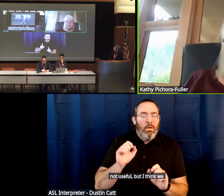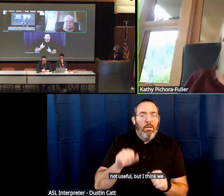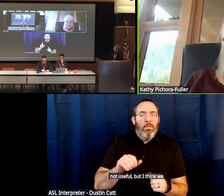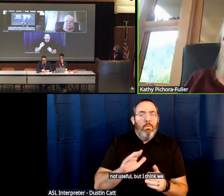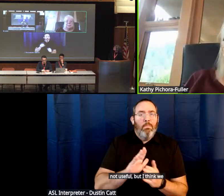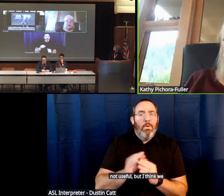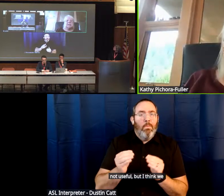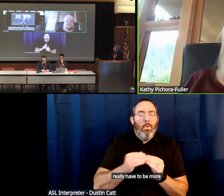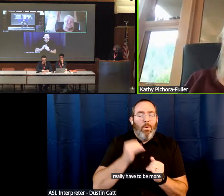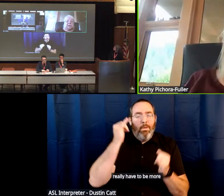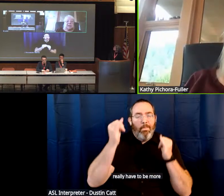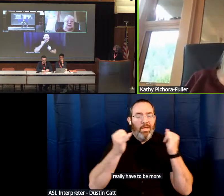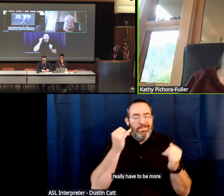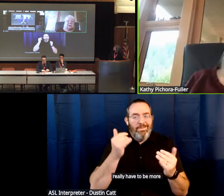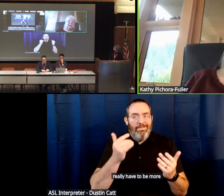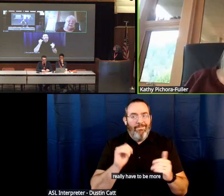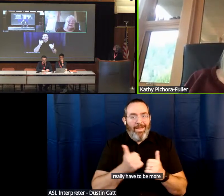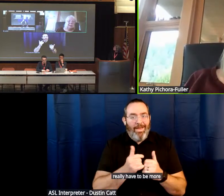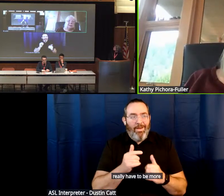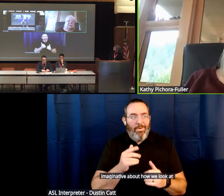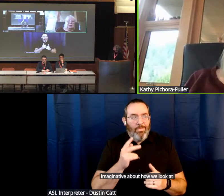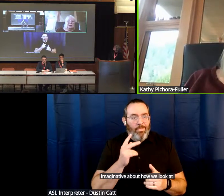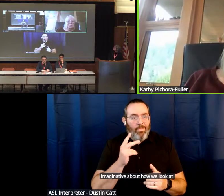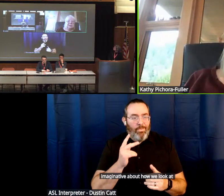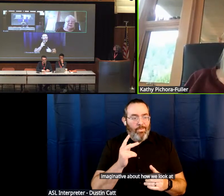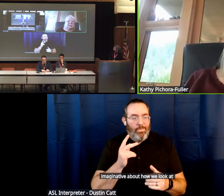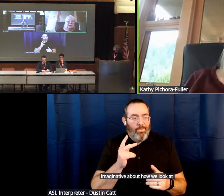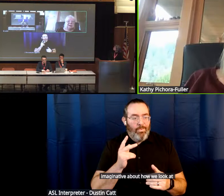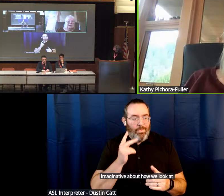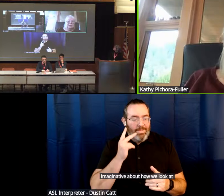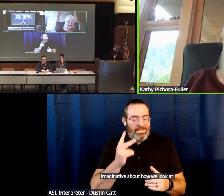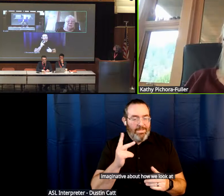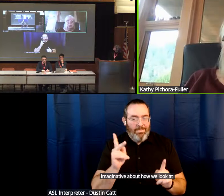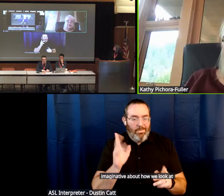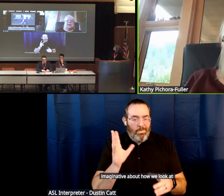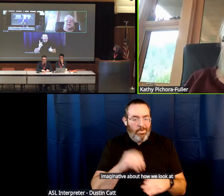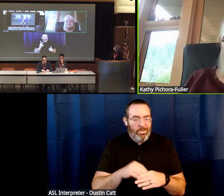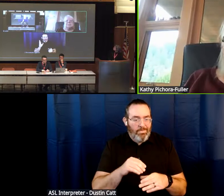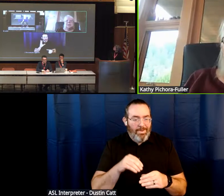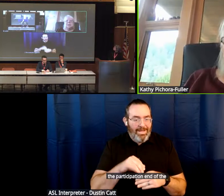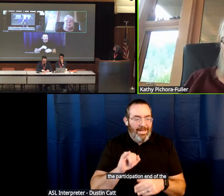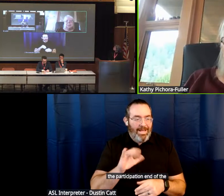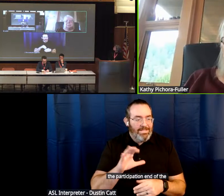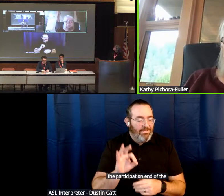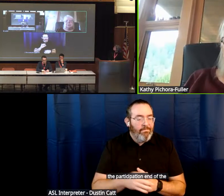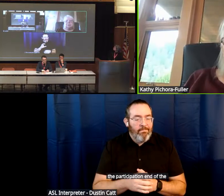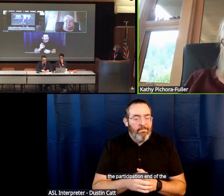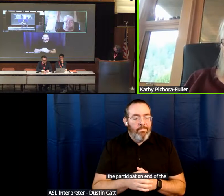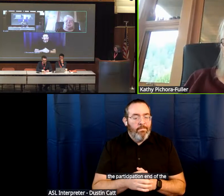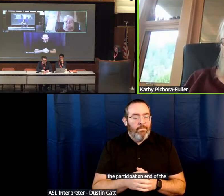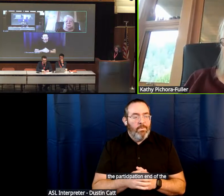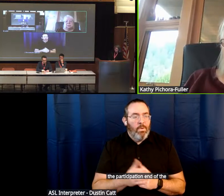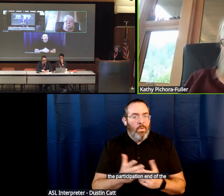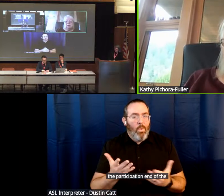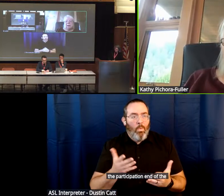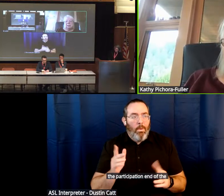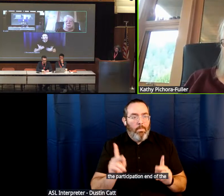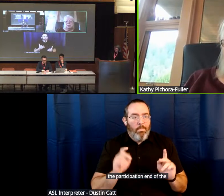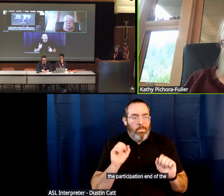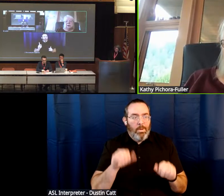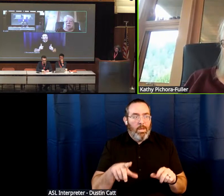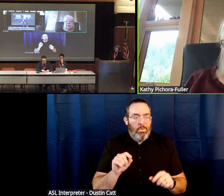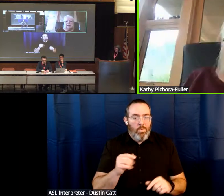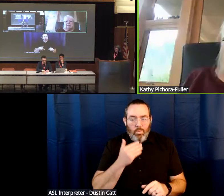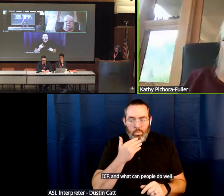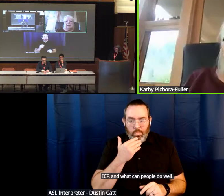look at the participation end of the ICF and what can people do well or